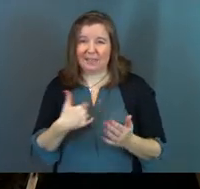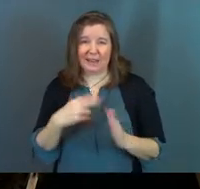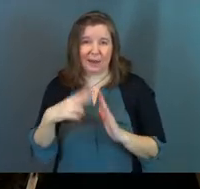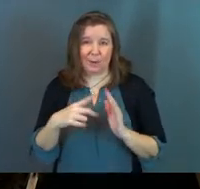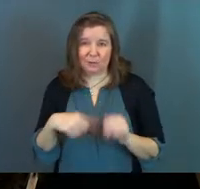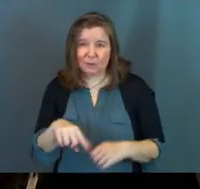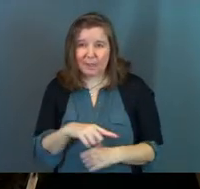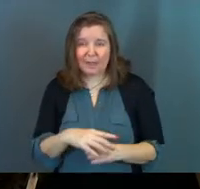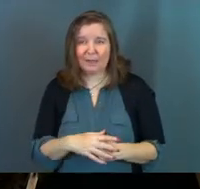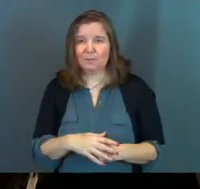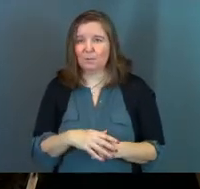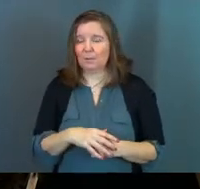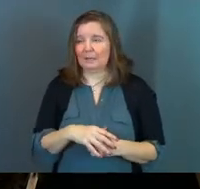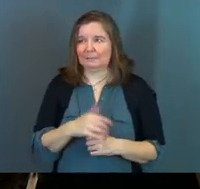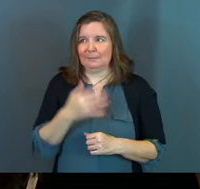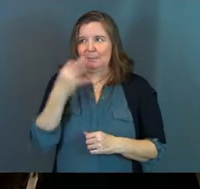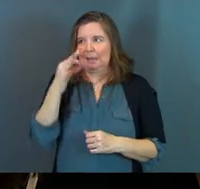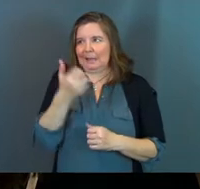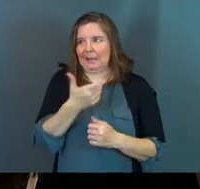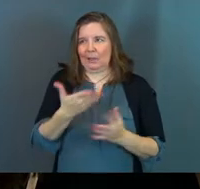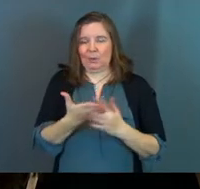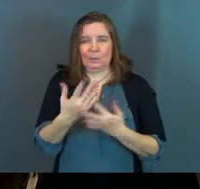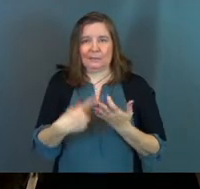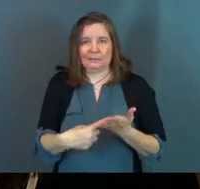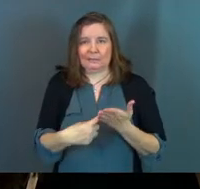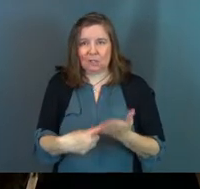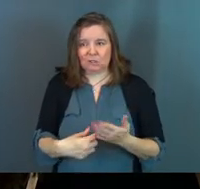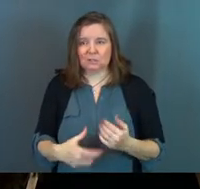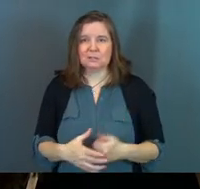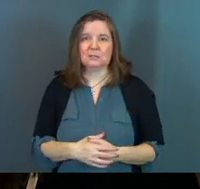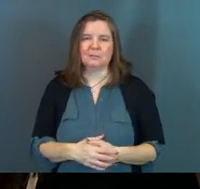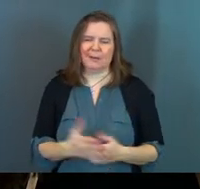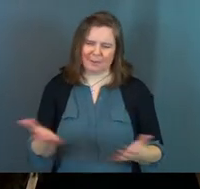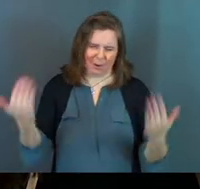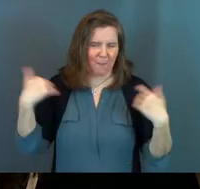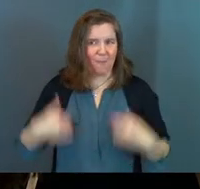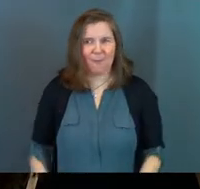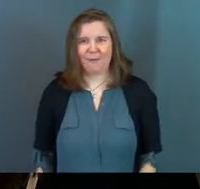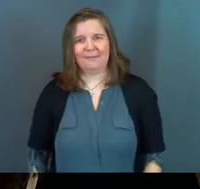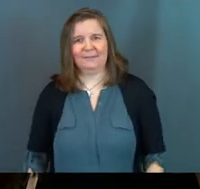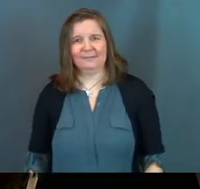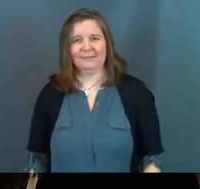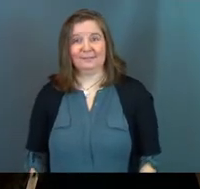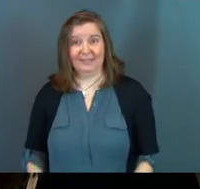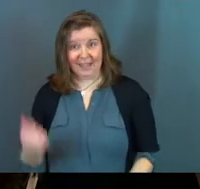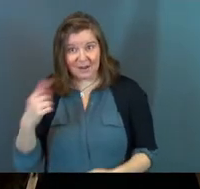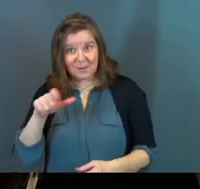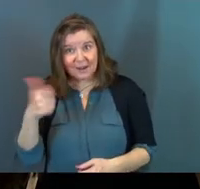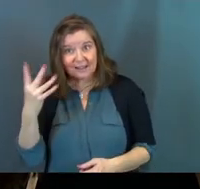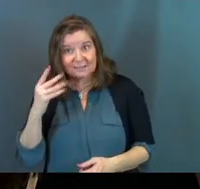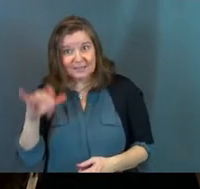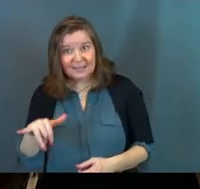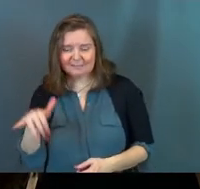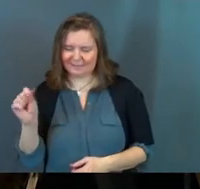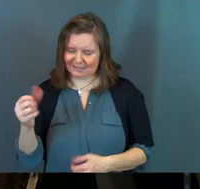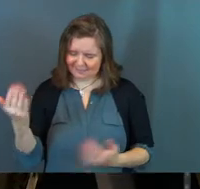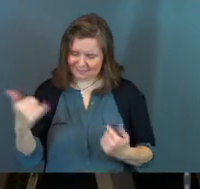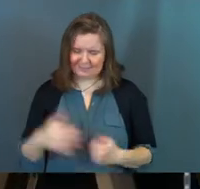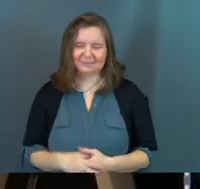that I read to them. We barely got through any kind of discussion. Come on. Anybody else?